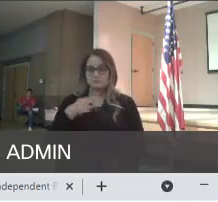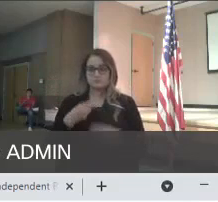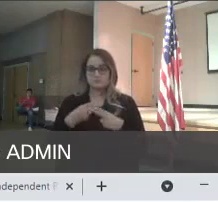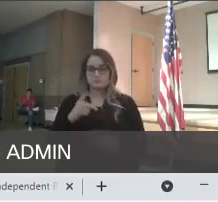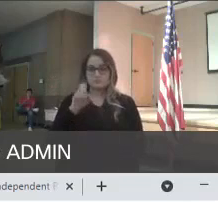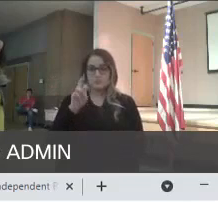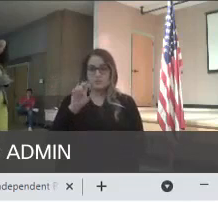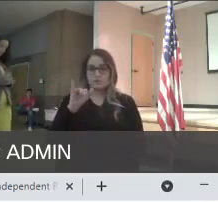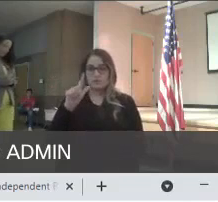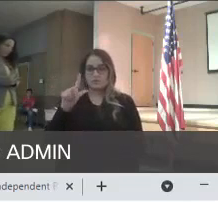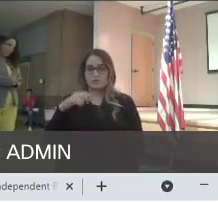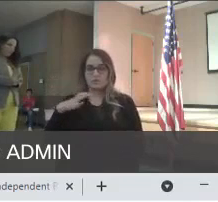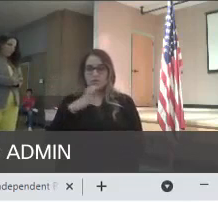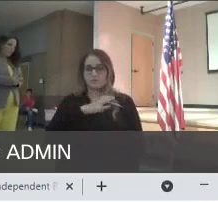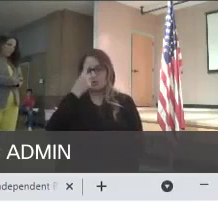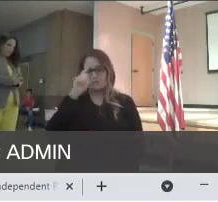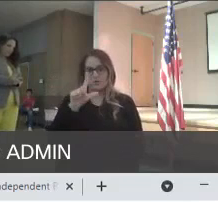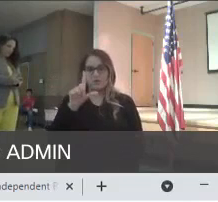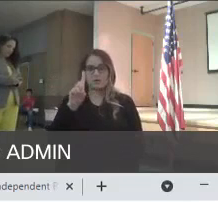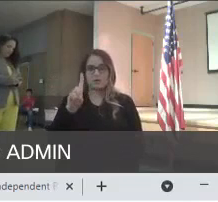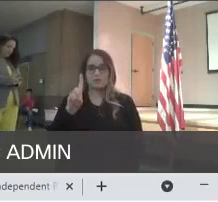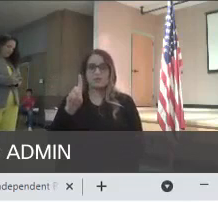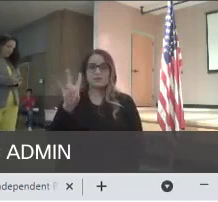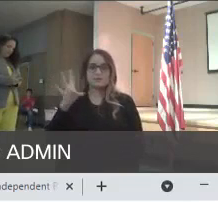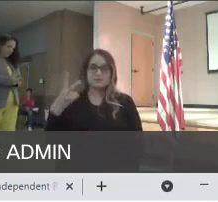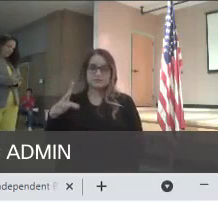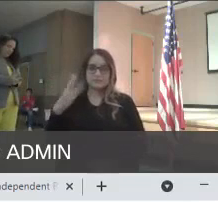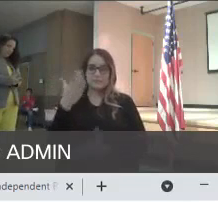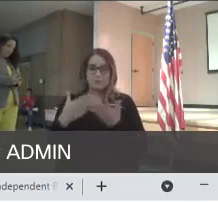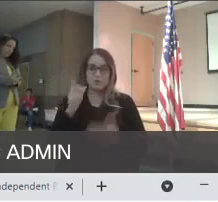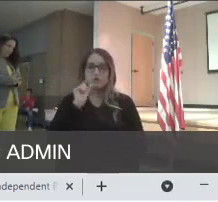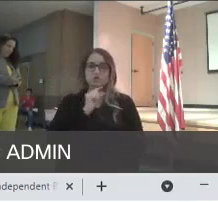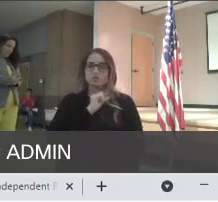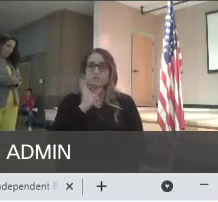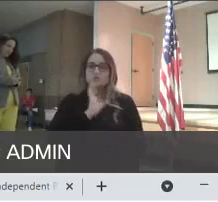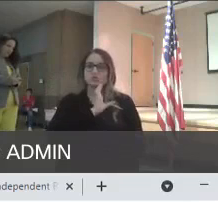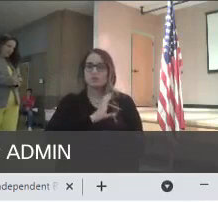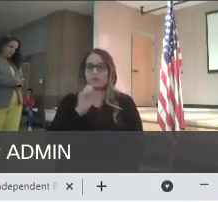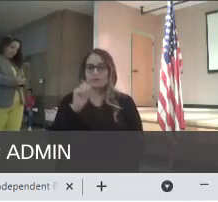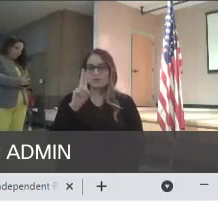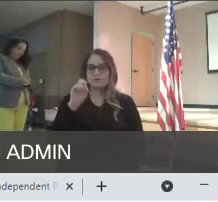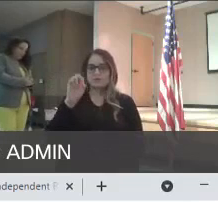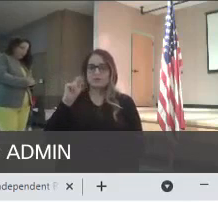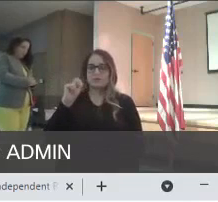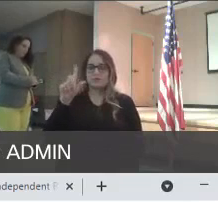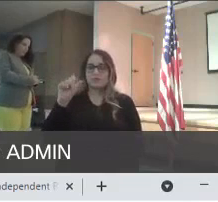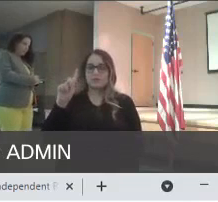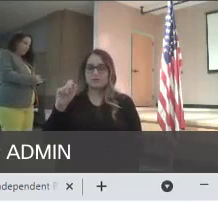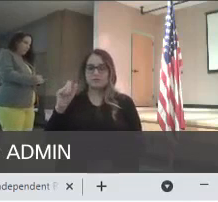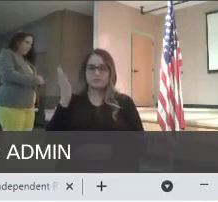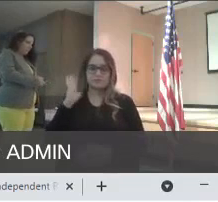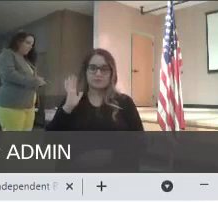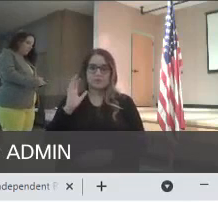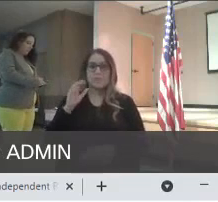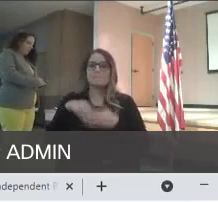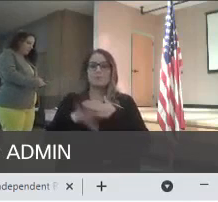My name is Daryl Covert. I'm the chairman for LD 17, which is part of Gilbert, Chandler, and Sun Lakes. I'm a born native here